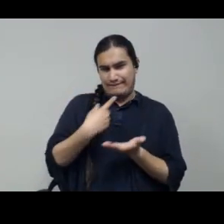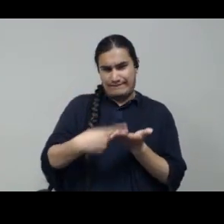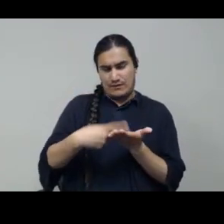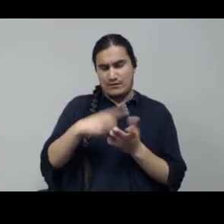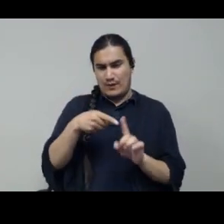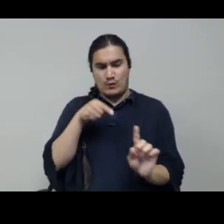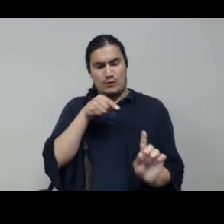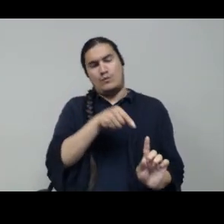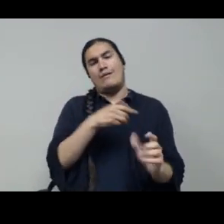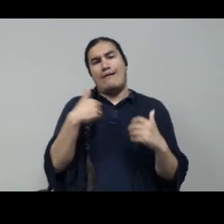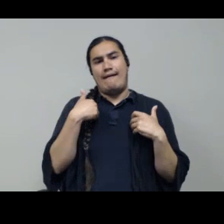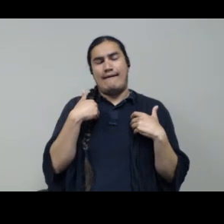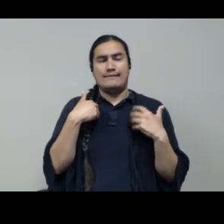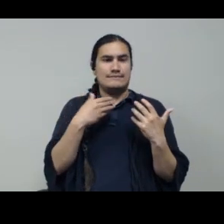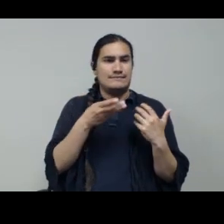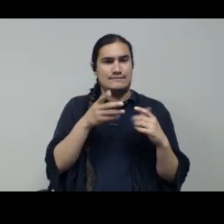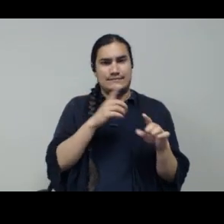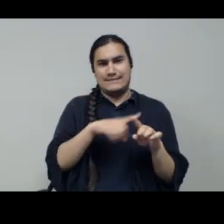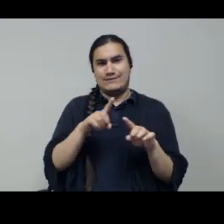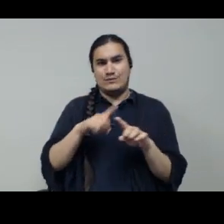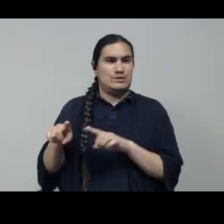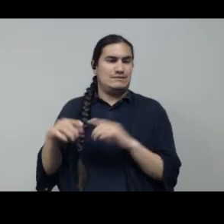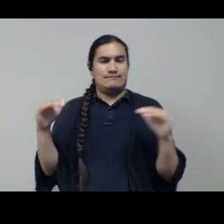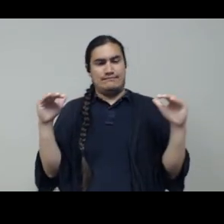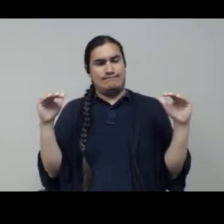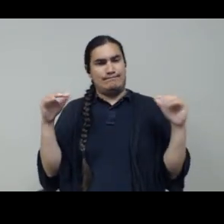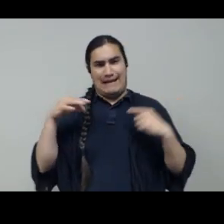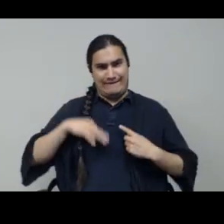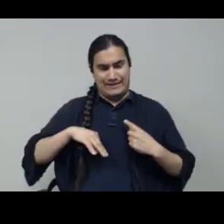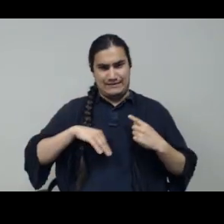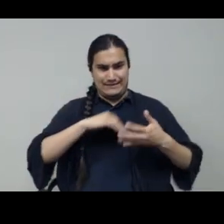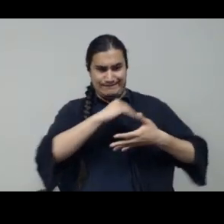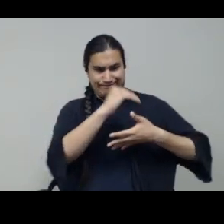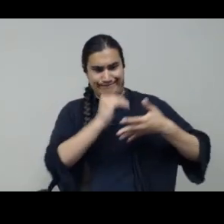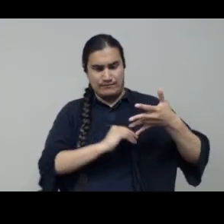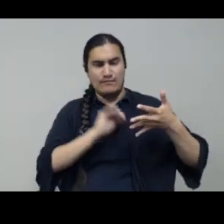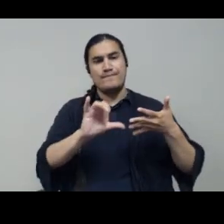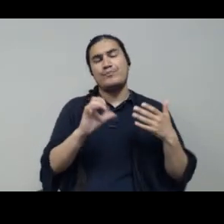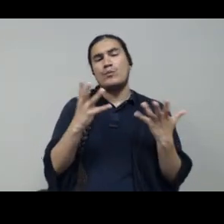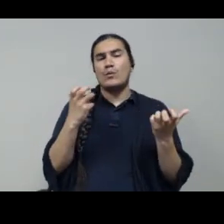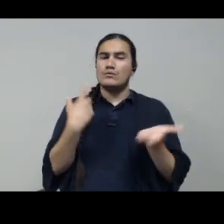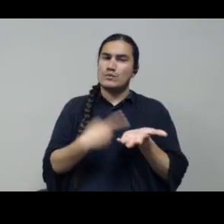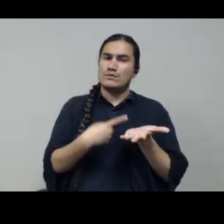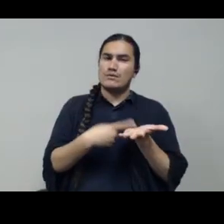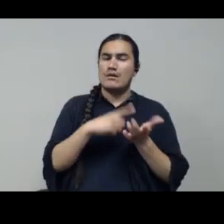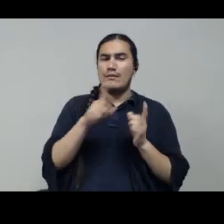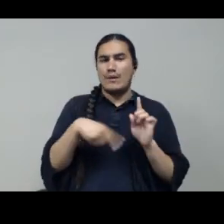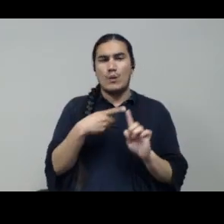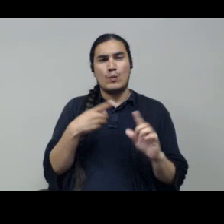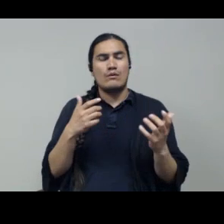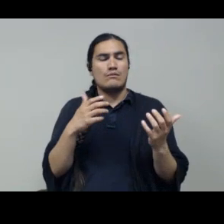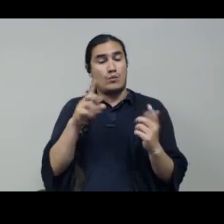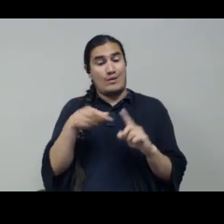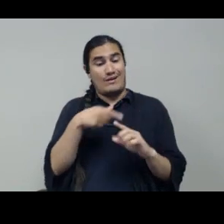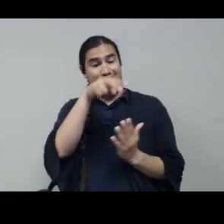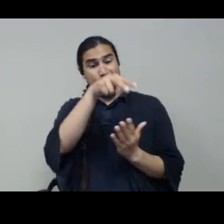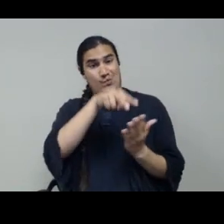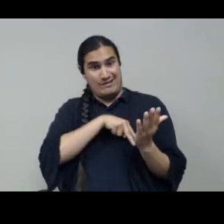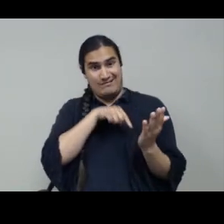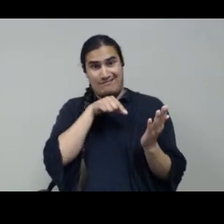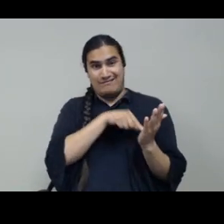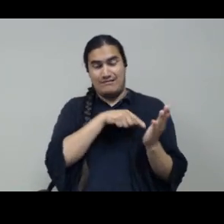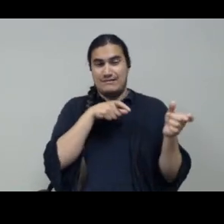a multiple level of benefits. And I wanted to talk a little bit about, as I read this, the